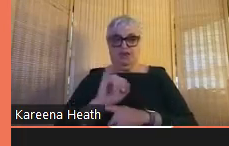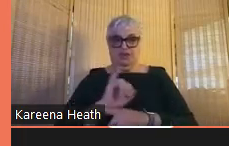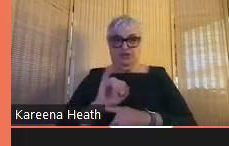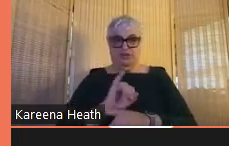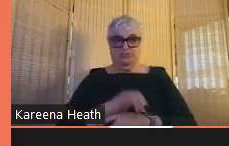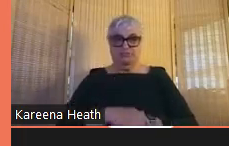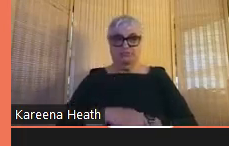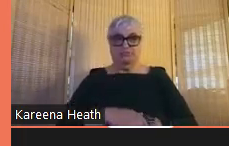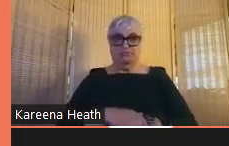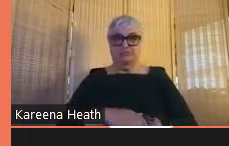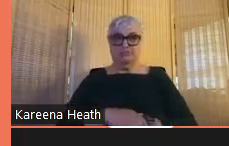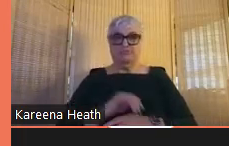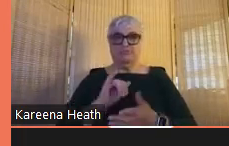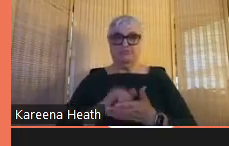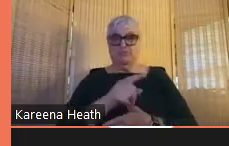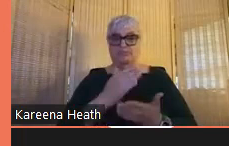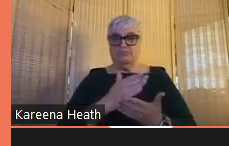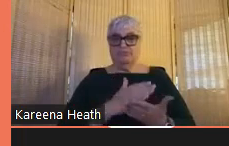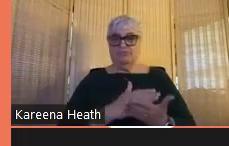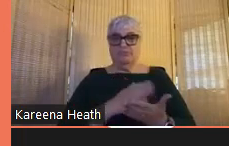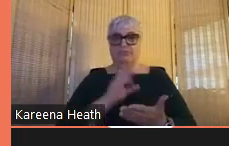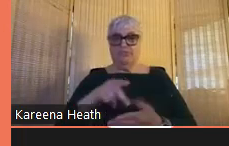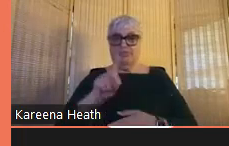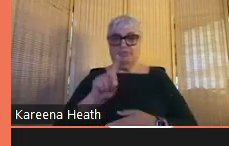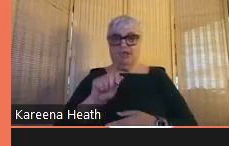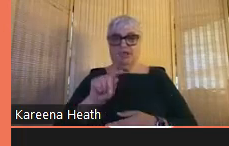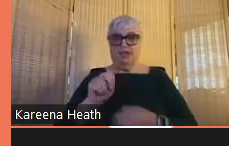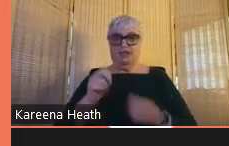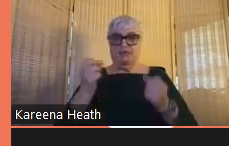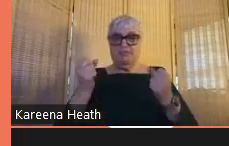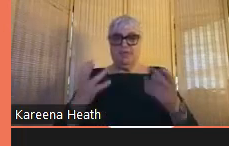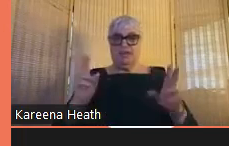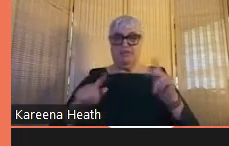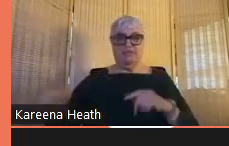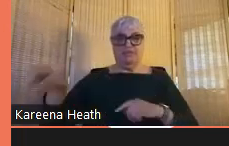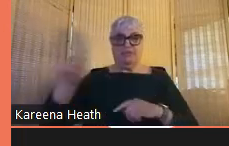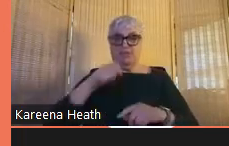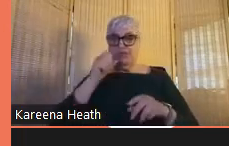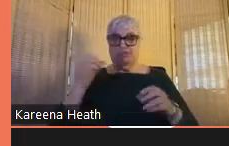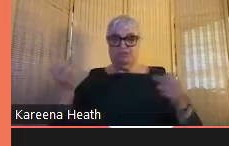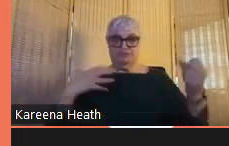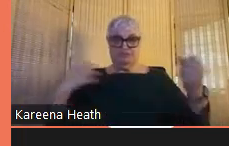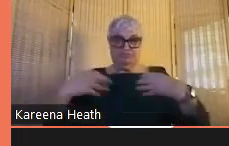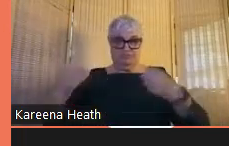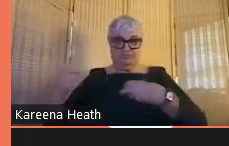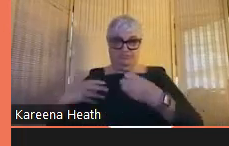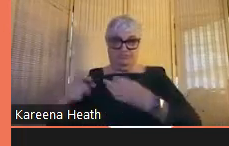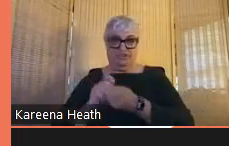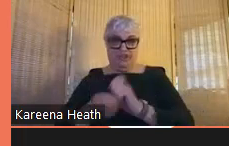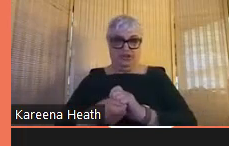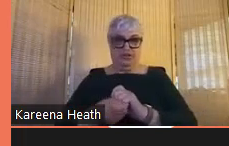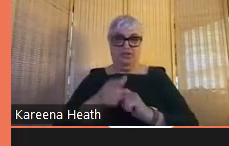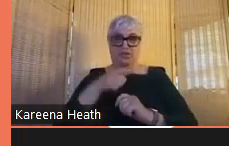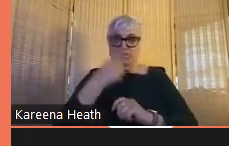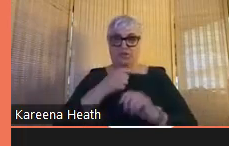again, this particular list was updated after a lot of stakeholder feedback to really make sure that it's reflective of who can